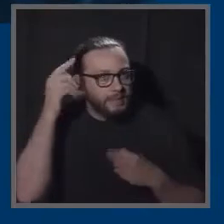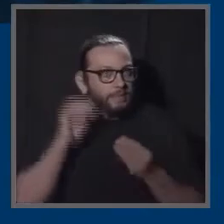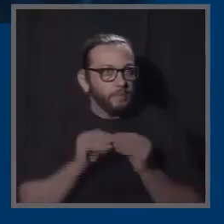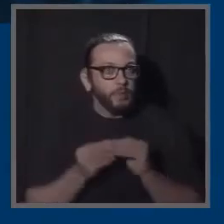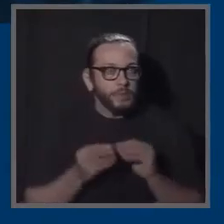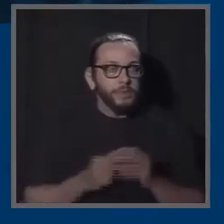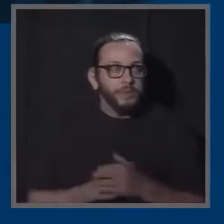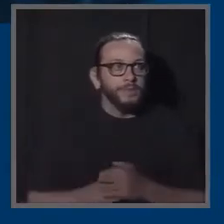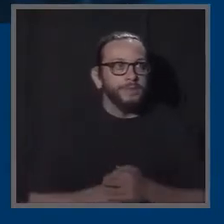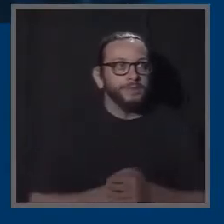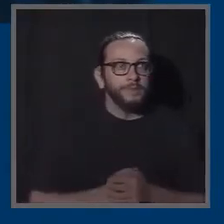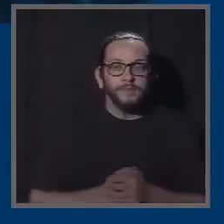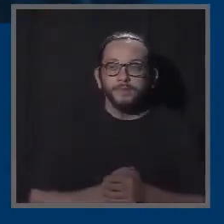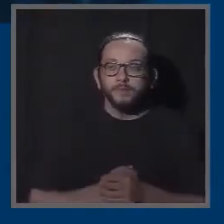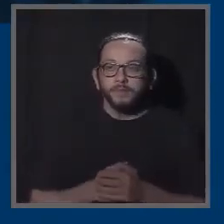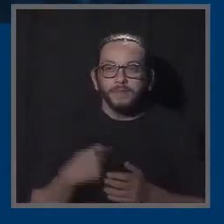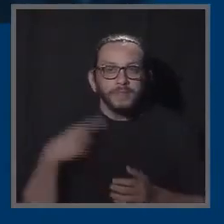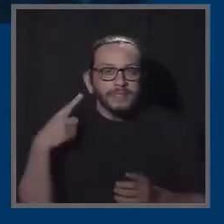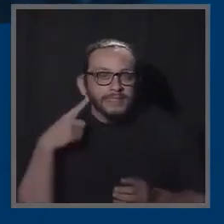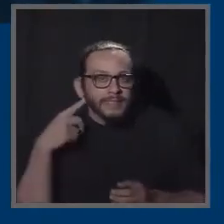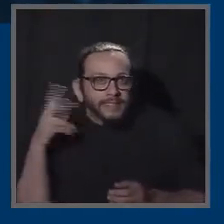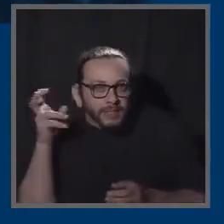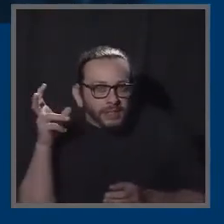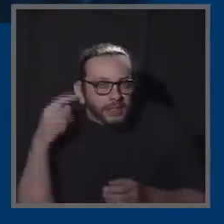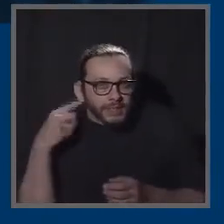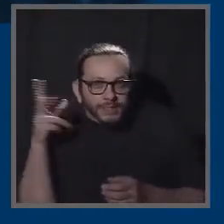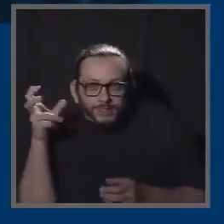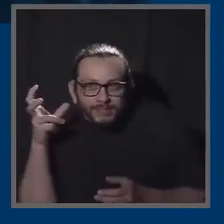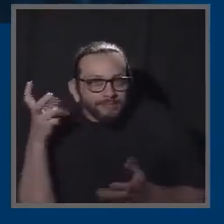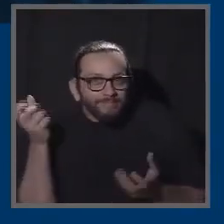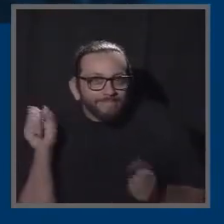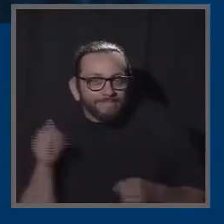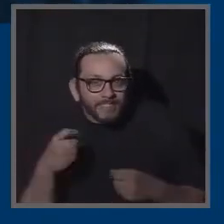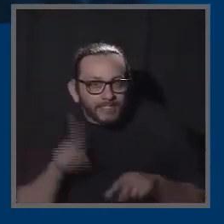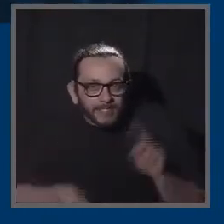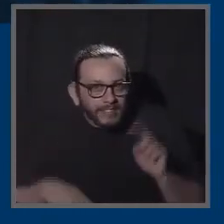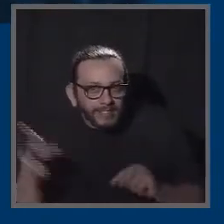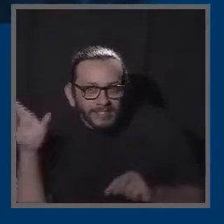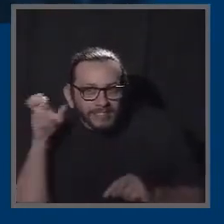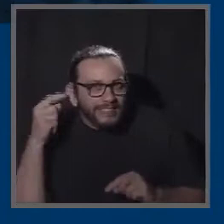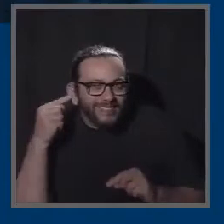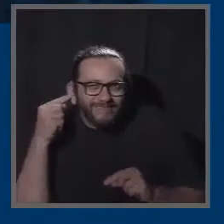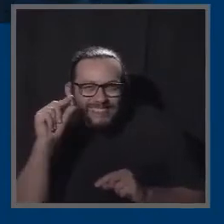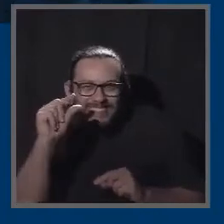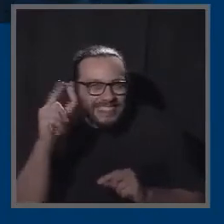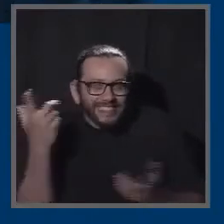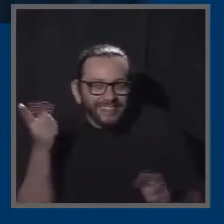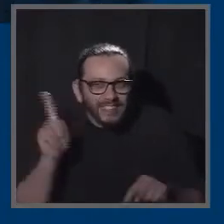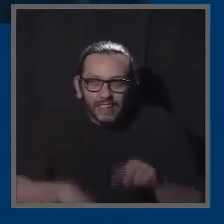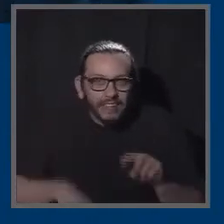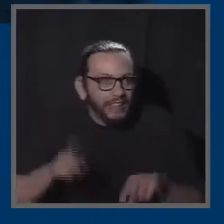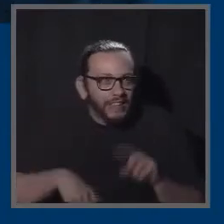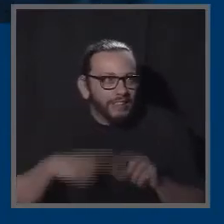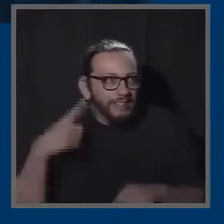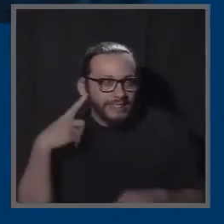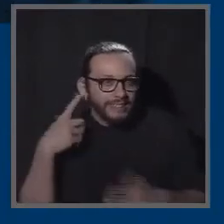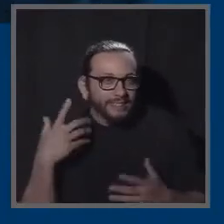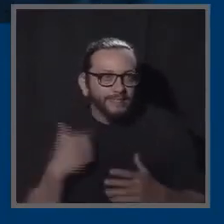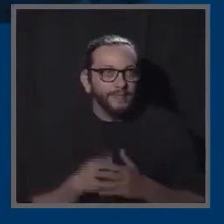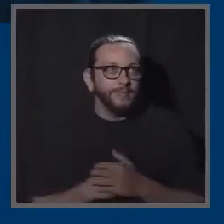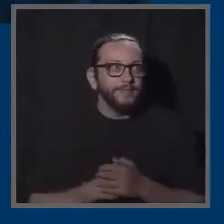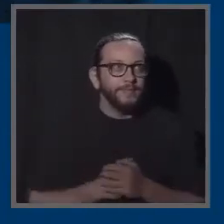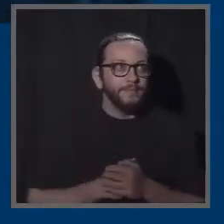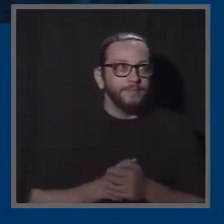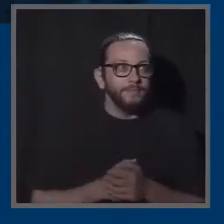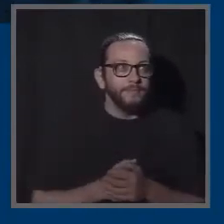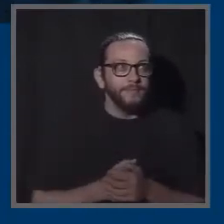Yeah, we hear you on stage, but very low, so I'm sure the audience cannot hear you, so I would like to wait